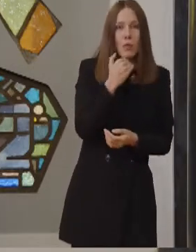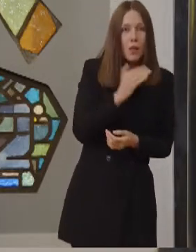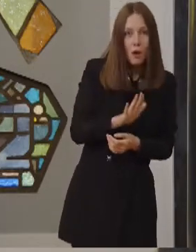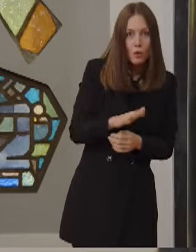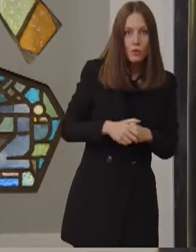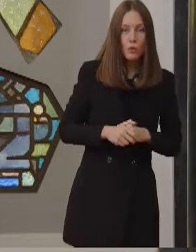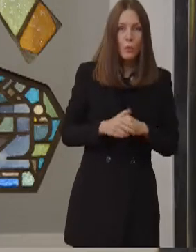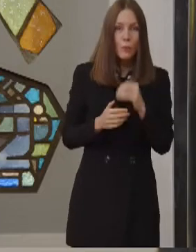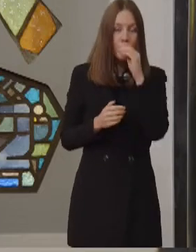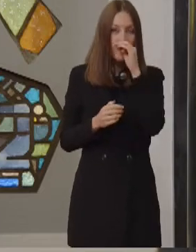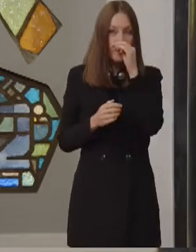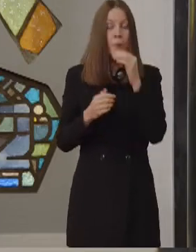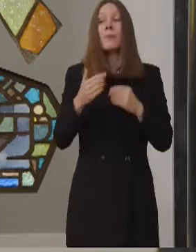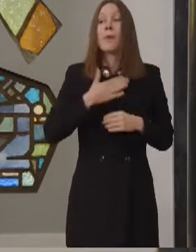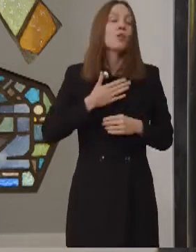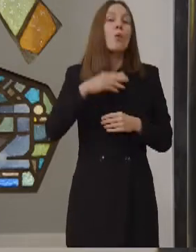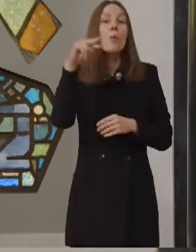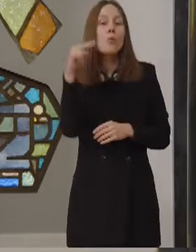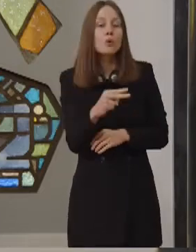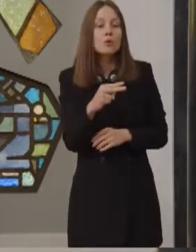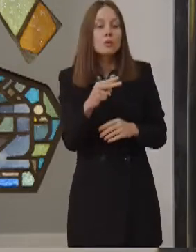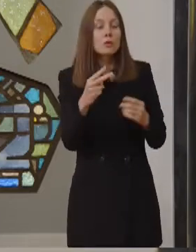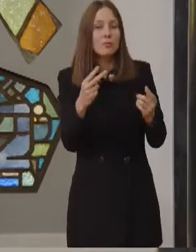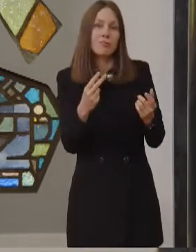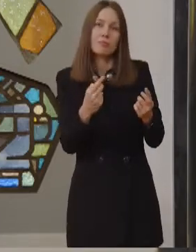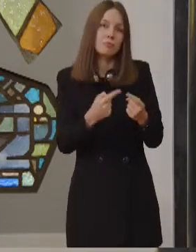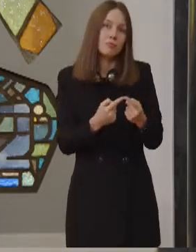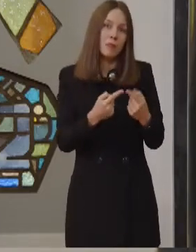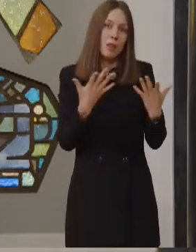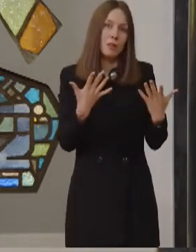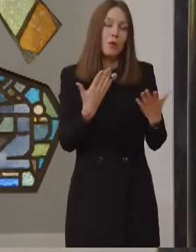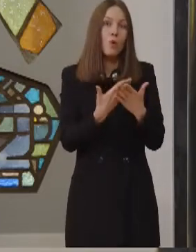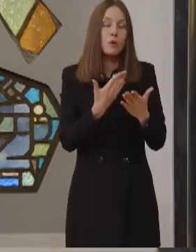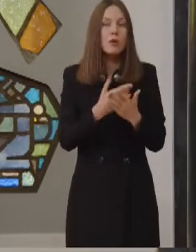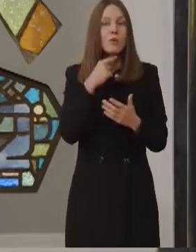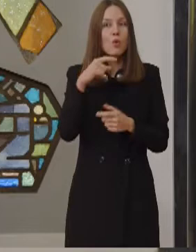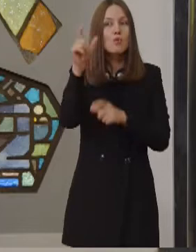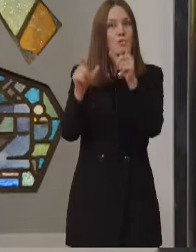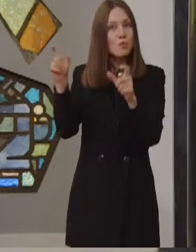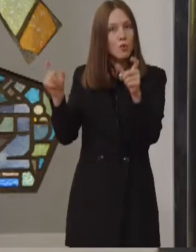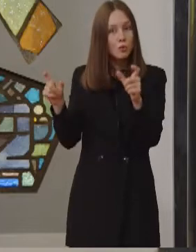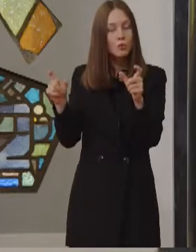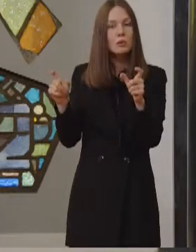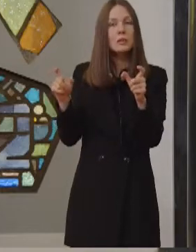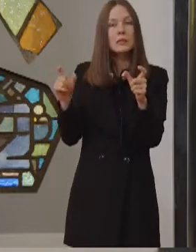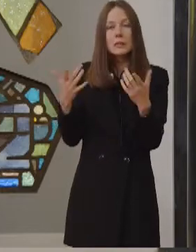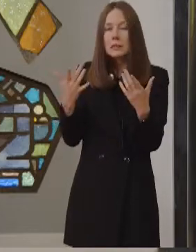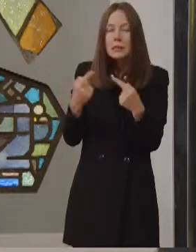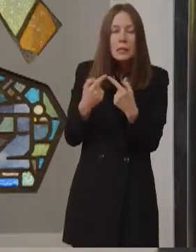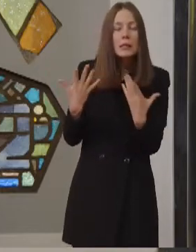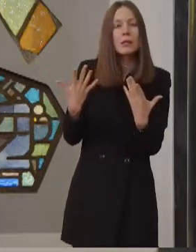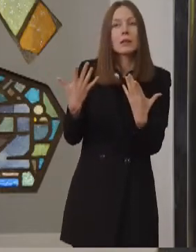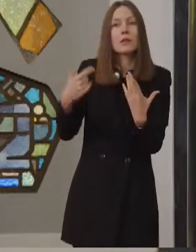law, this is what I'm trying to say. I did not accept the position, and I did not like